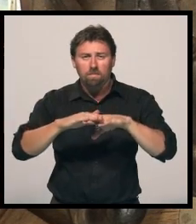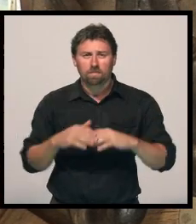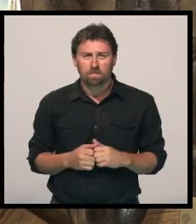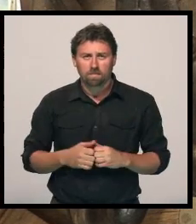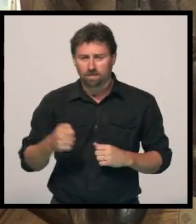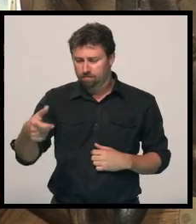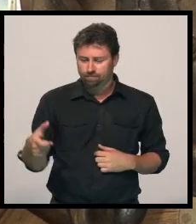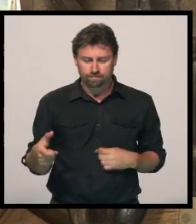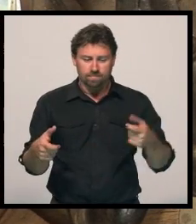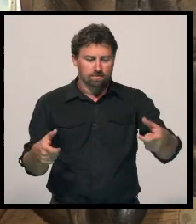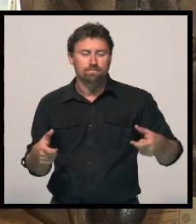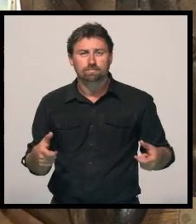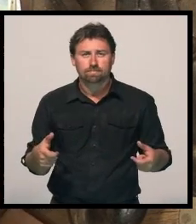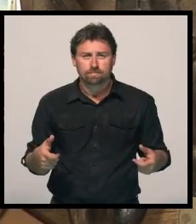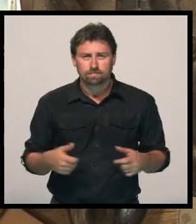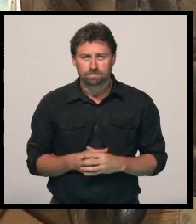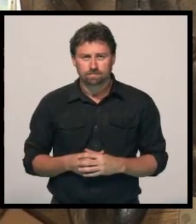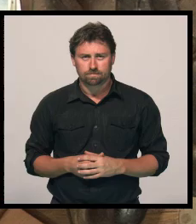two ends,